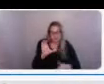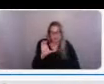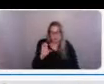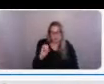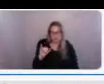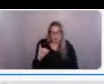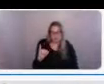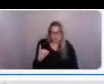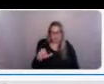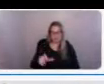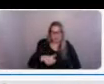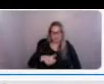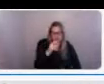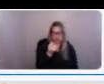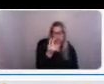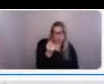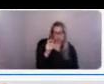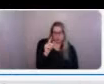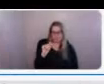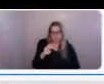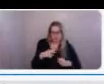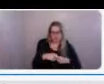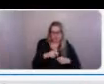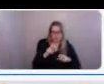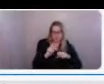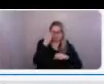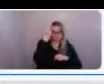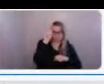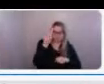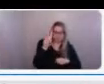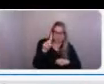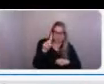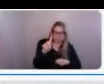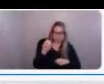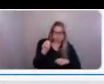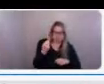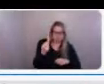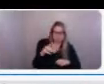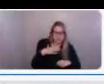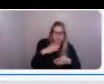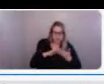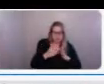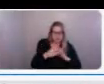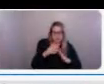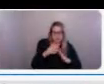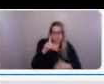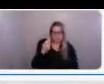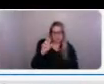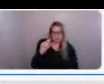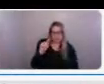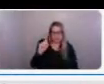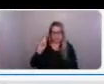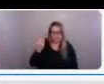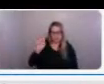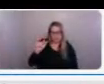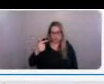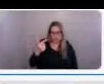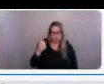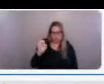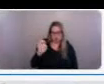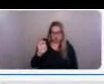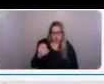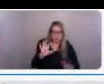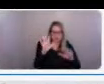live off of 12th street north of the 101 and my community is desert ridge the desert ridge area but i